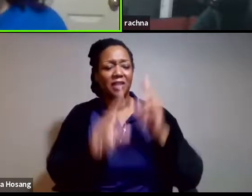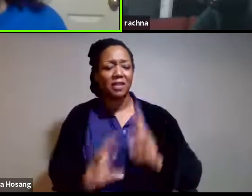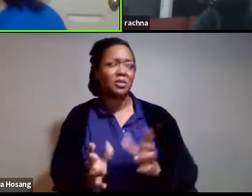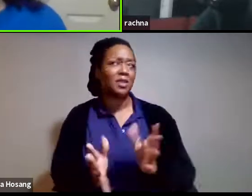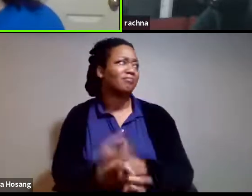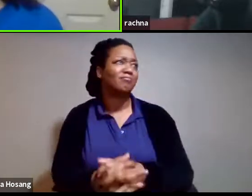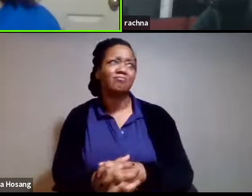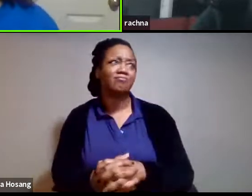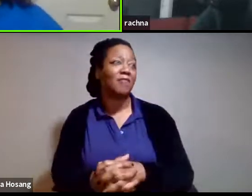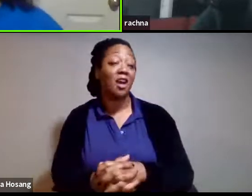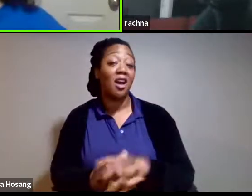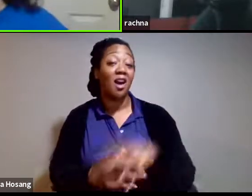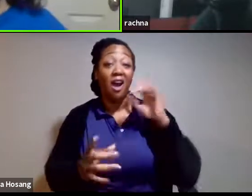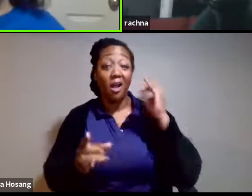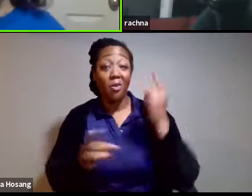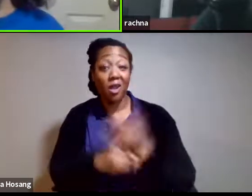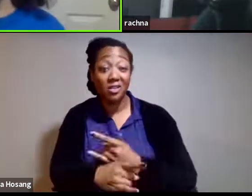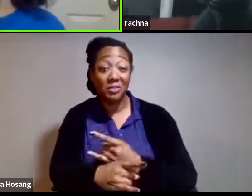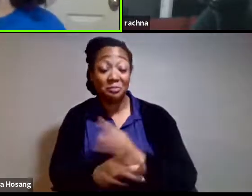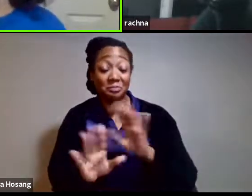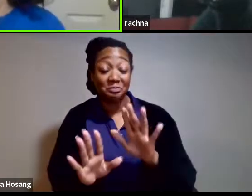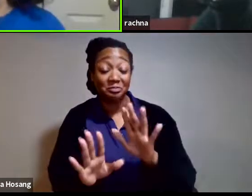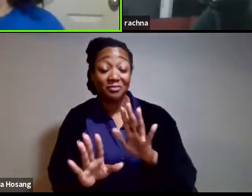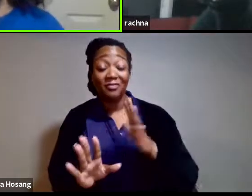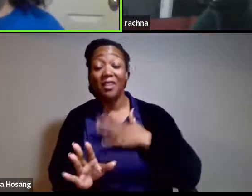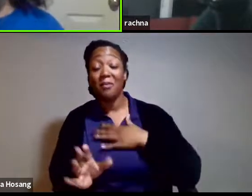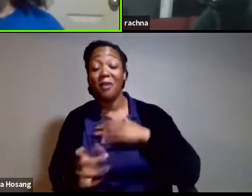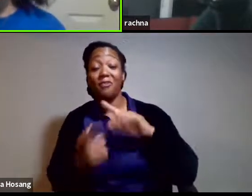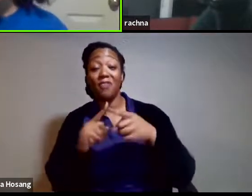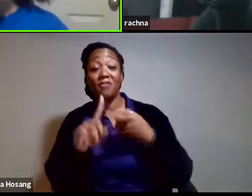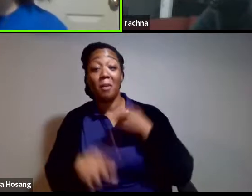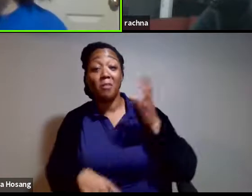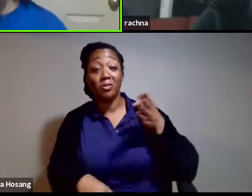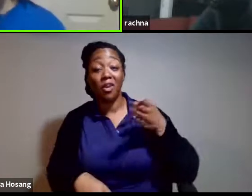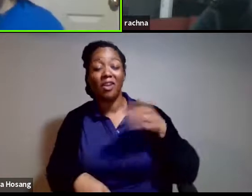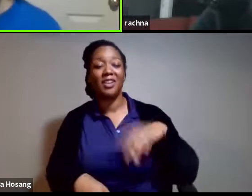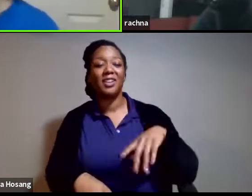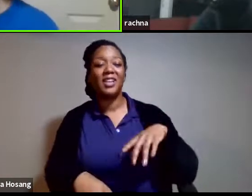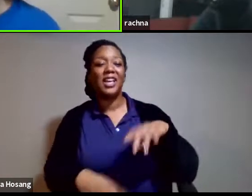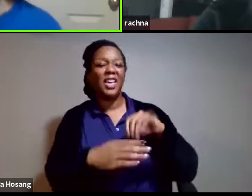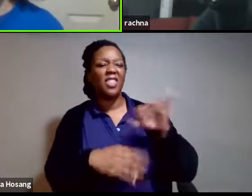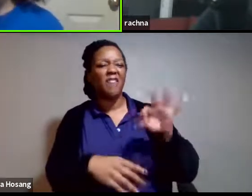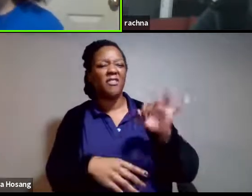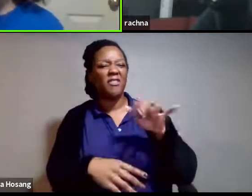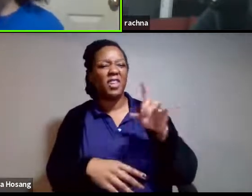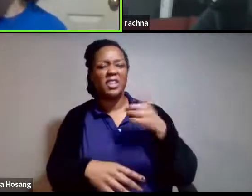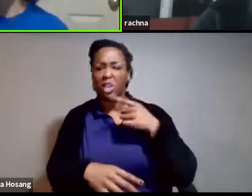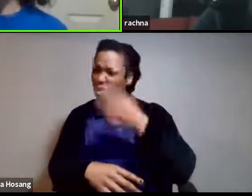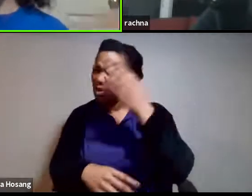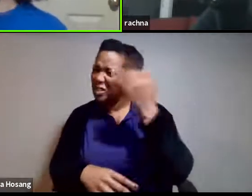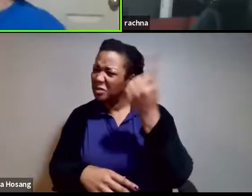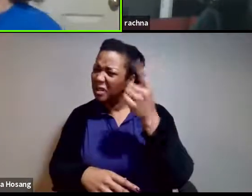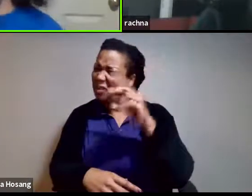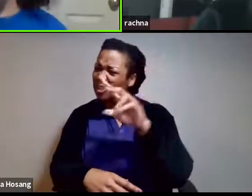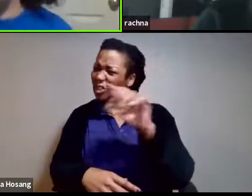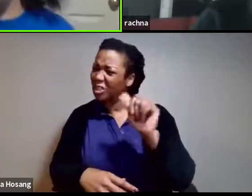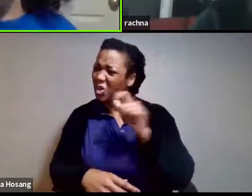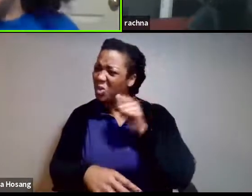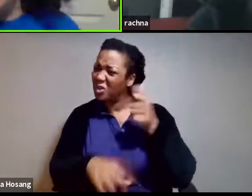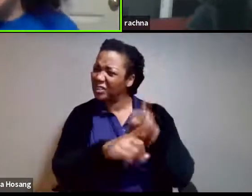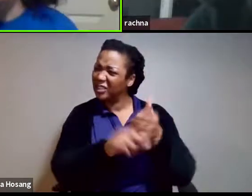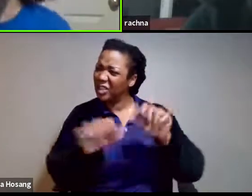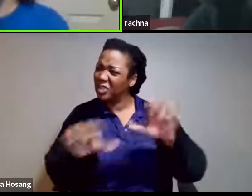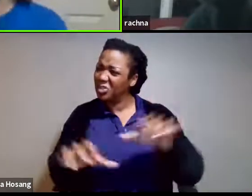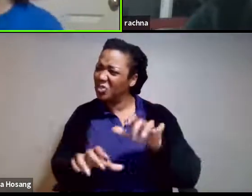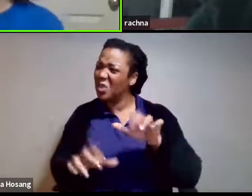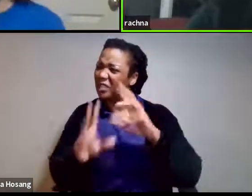ironically, I had a friend from Baltimore who's in the field say, do you know somebody in Virginia who does assessments? And I said, I've got a webinar for